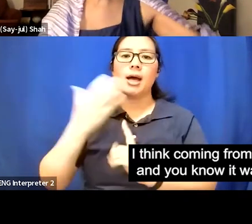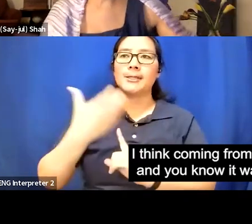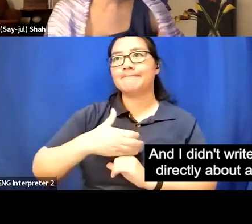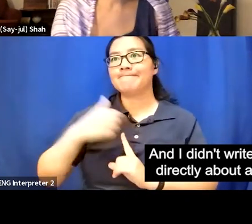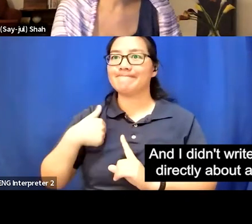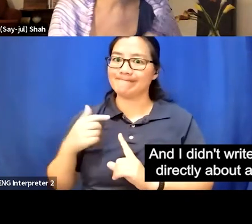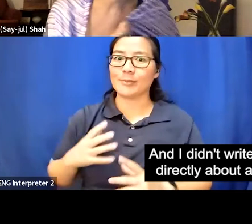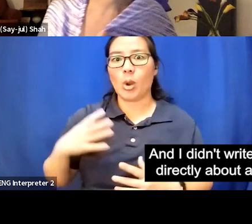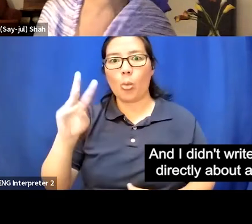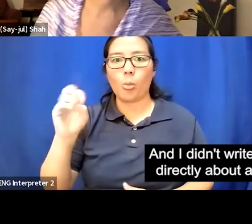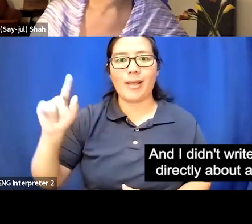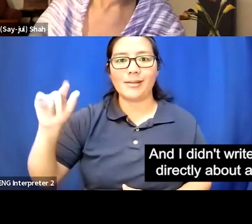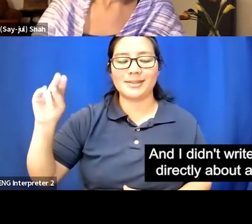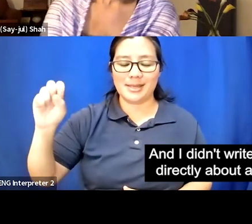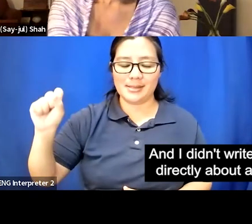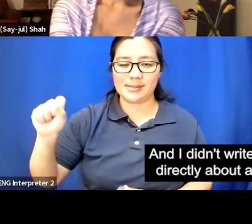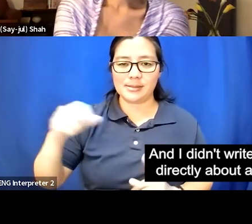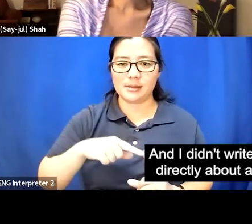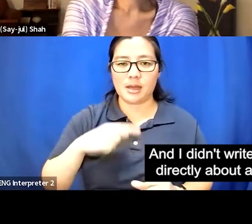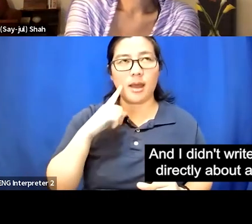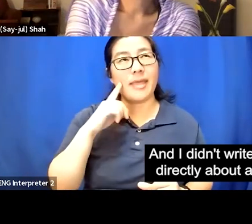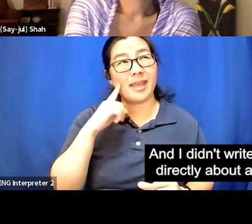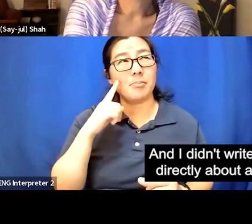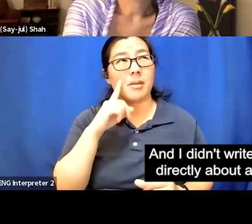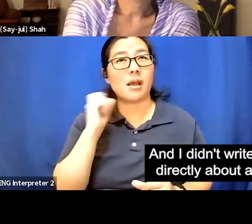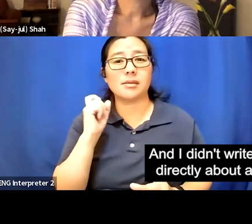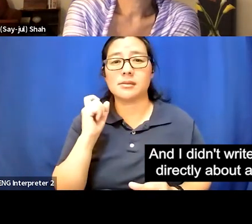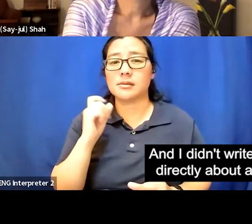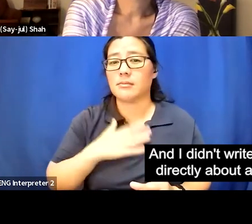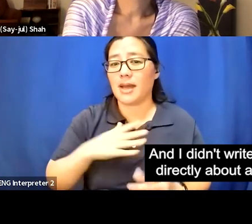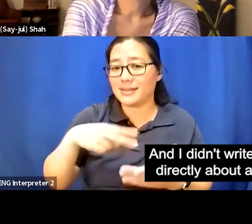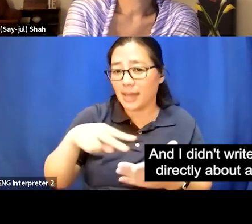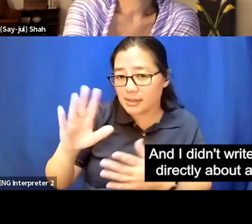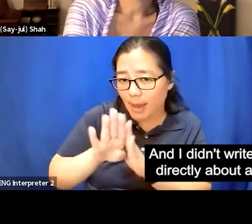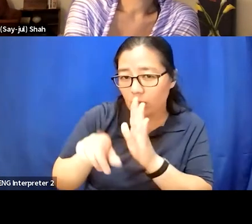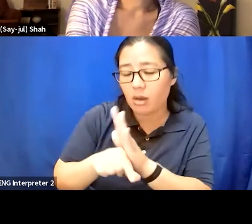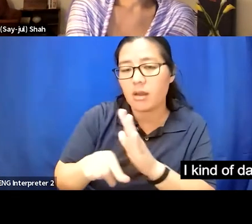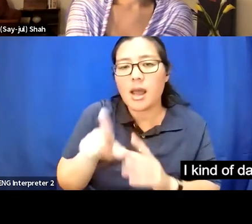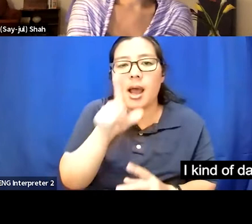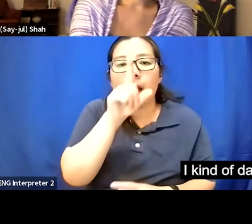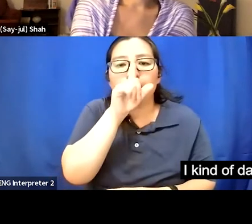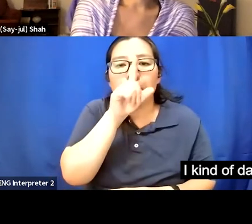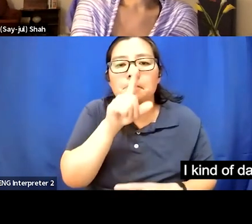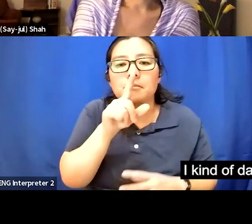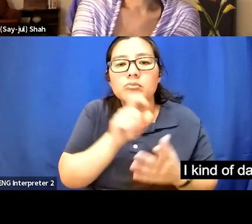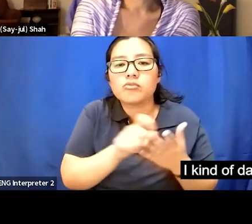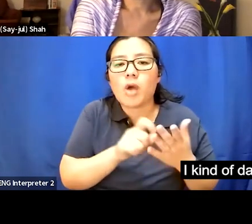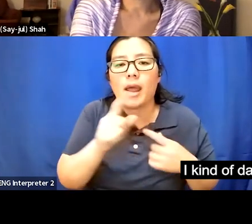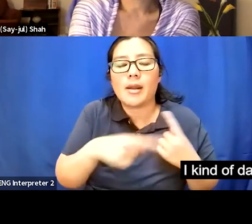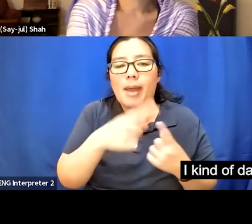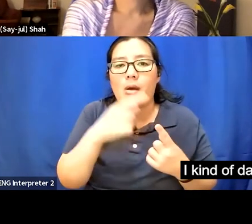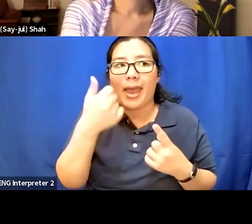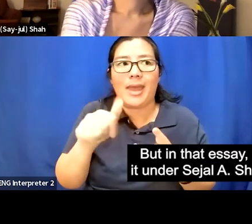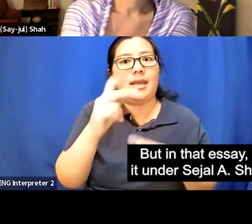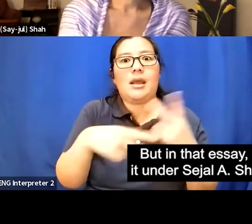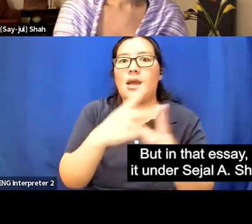book. And I didn't write about, I didn't write directly about any kind of disability. I kind of danced around